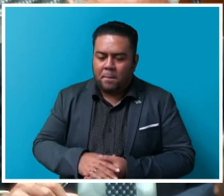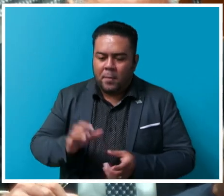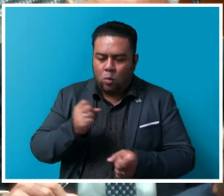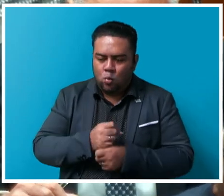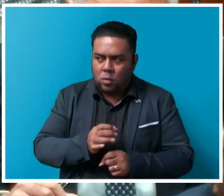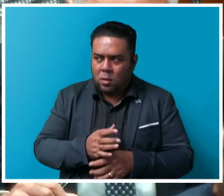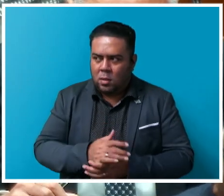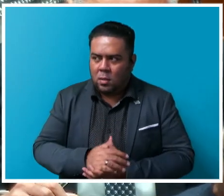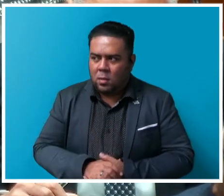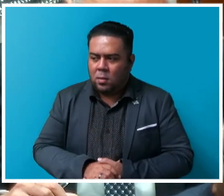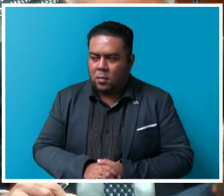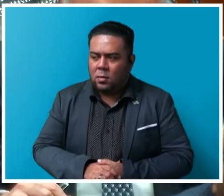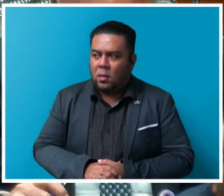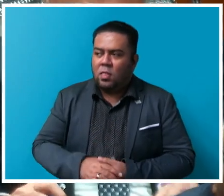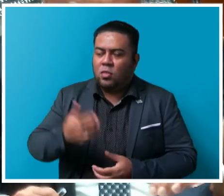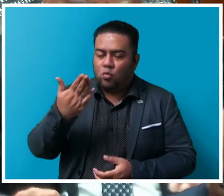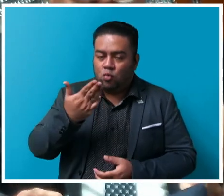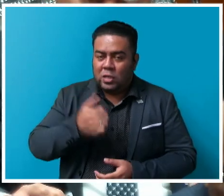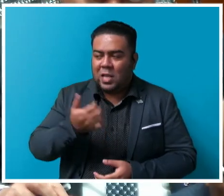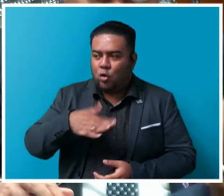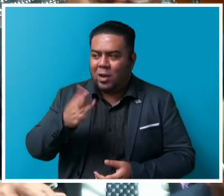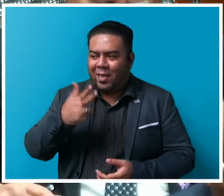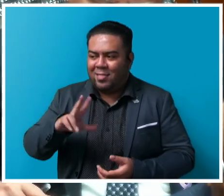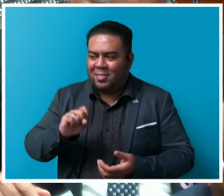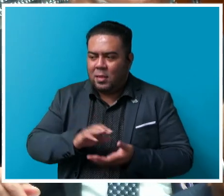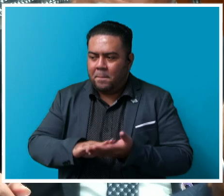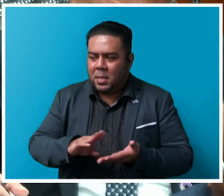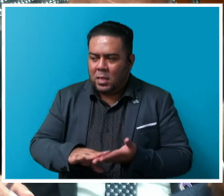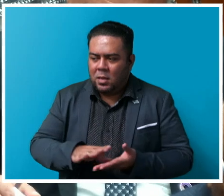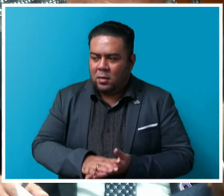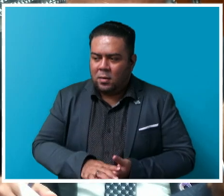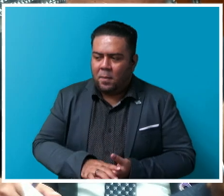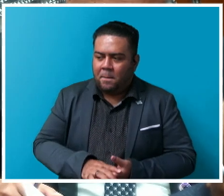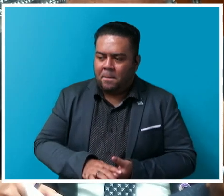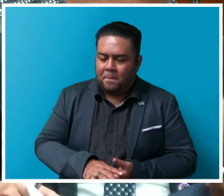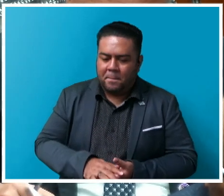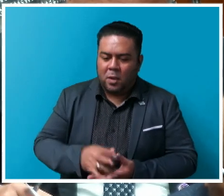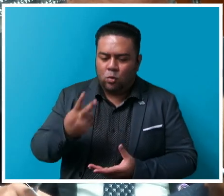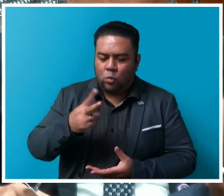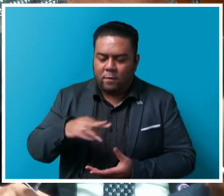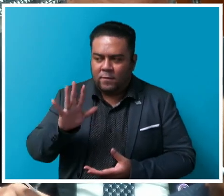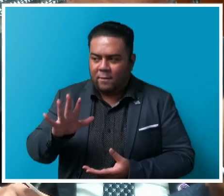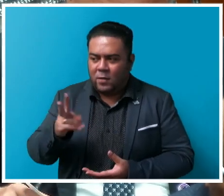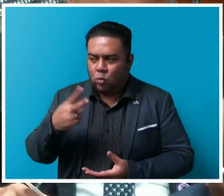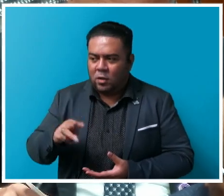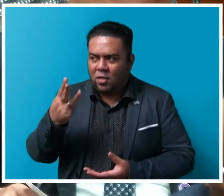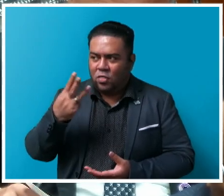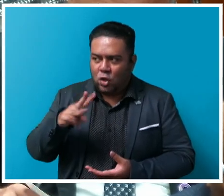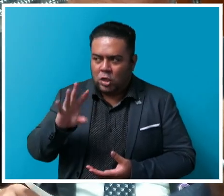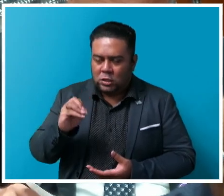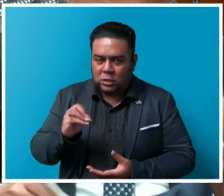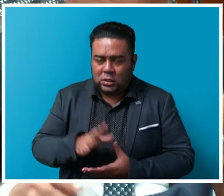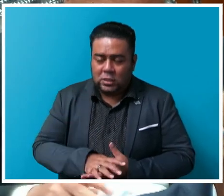generate $680 million of Fijian between 2025 and 2030 and